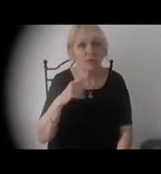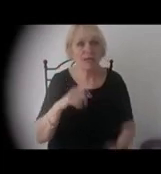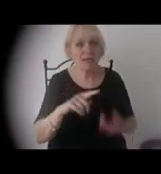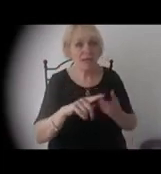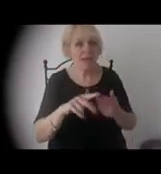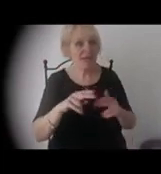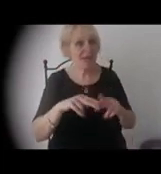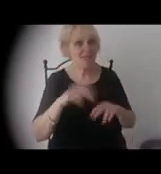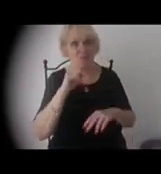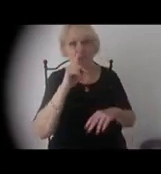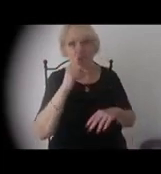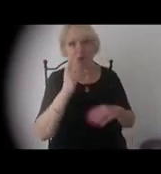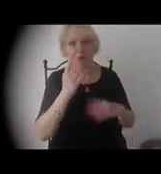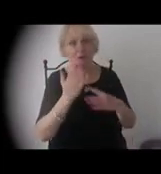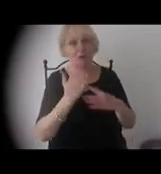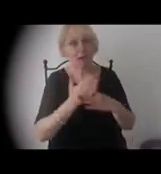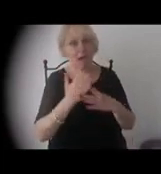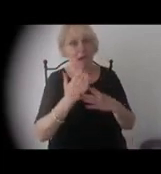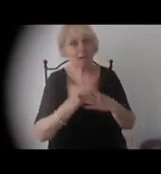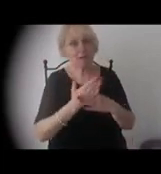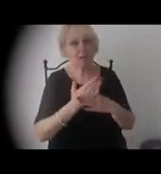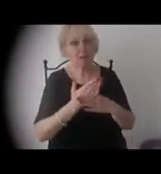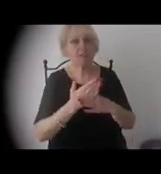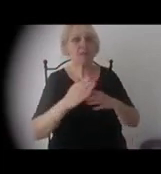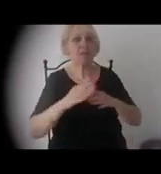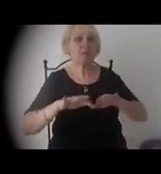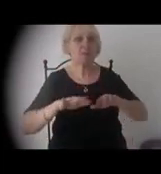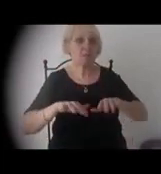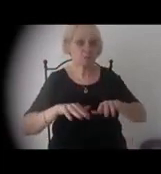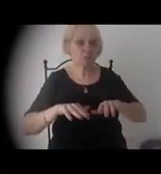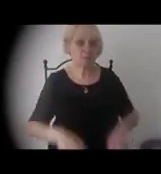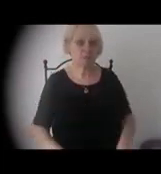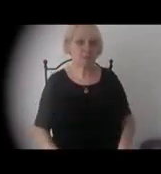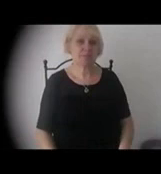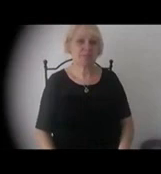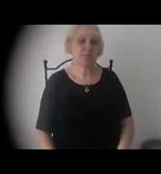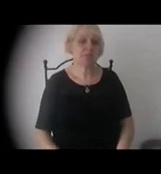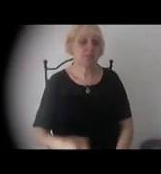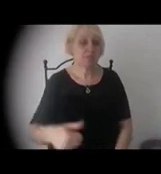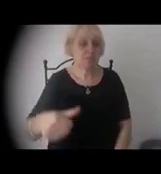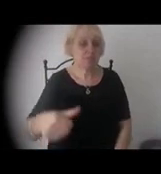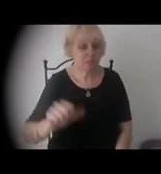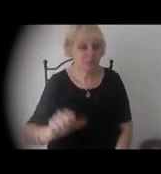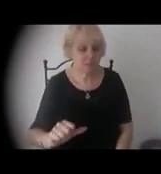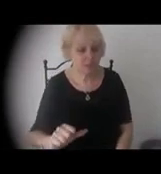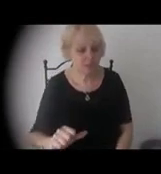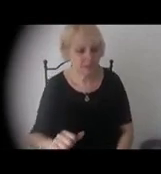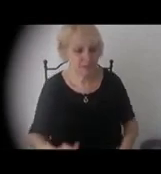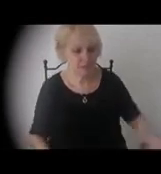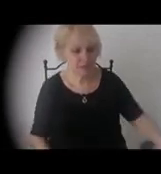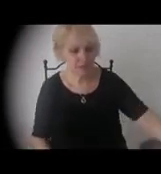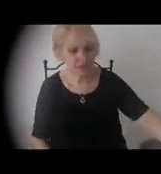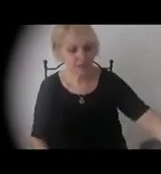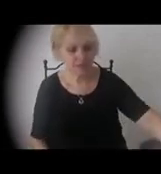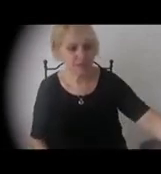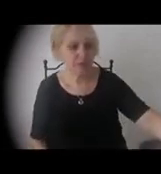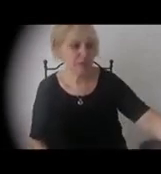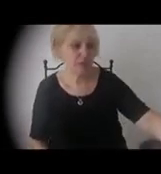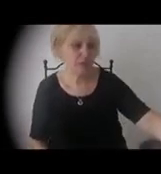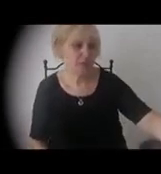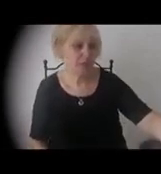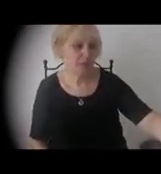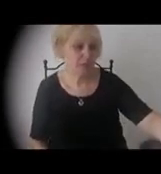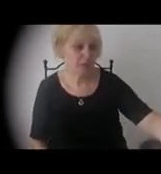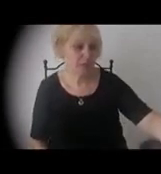digital. So I'm going to move us on to the next question. It says, My job role is a community